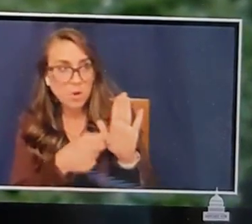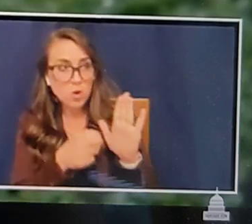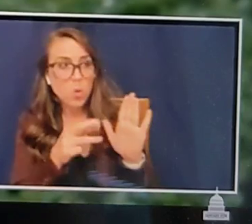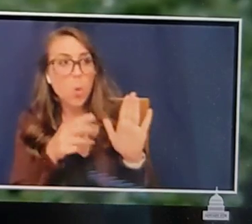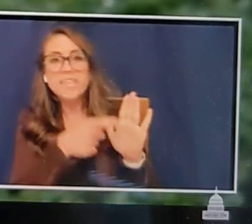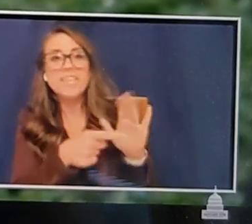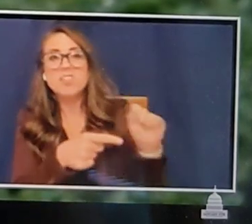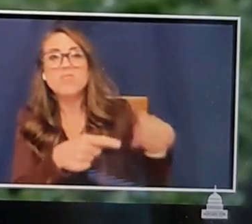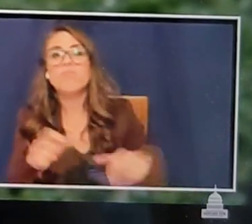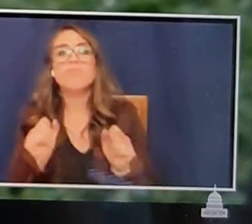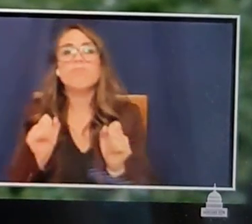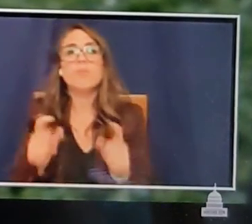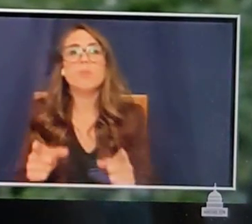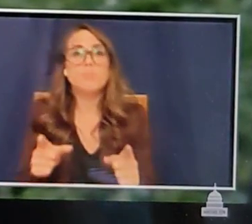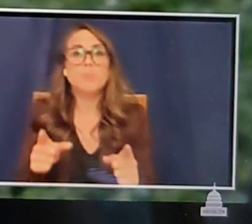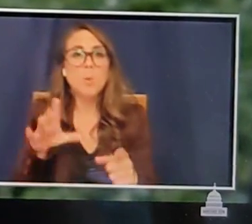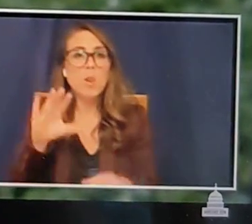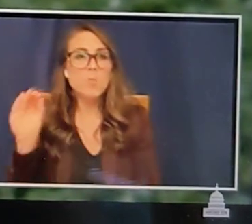off the cuff?